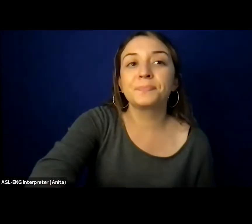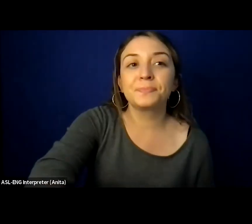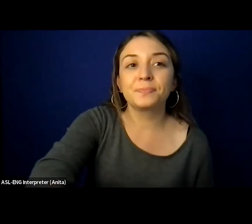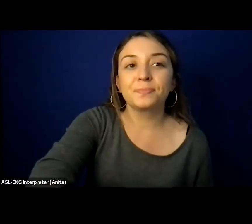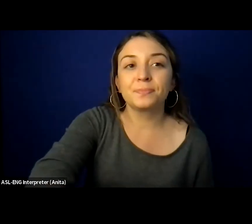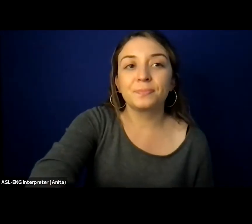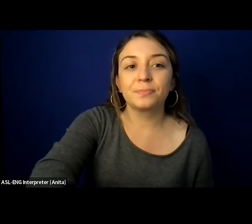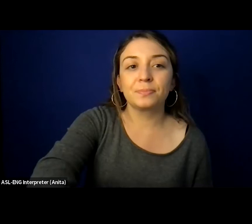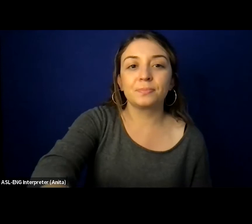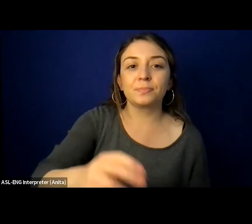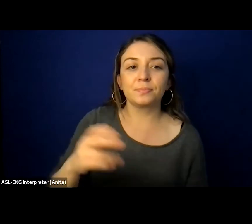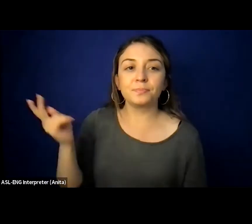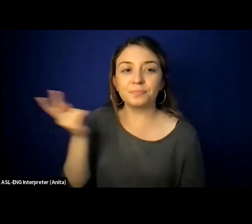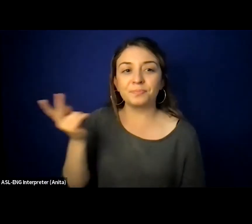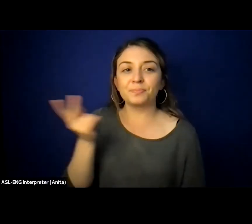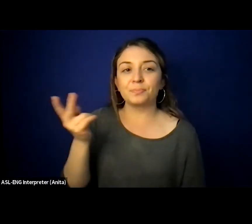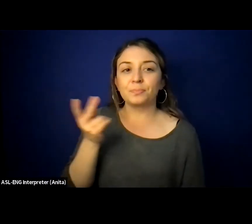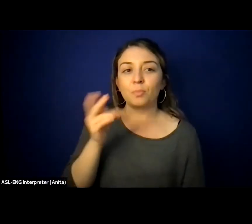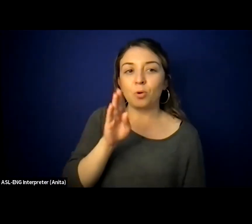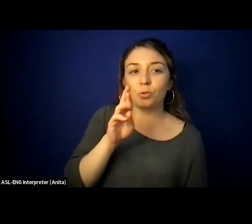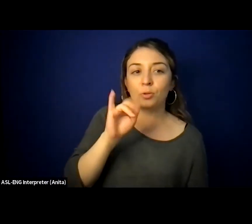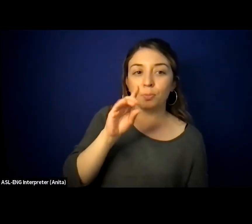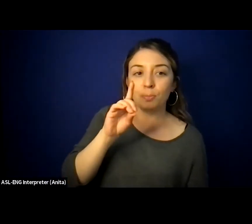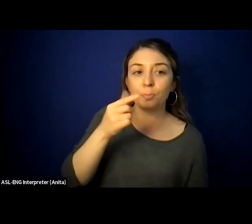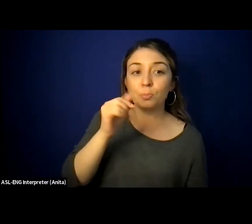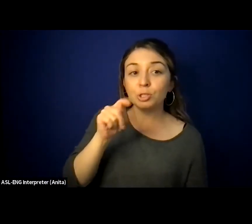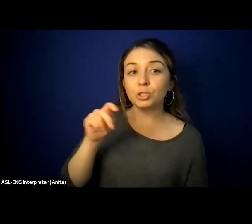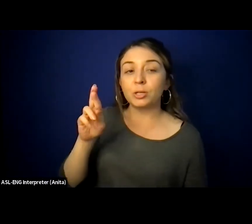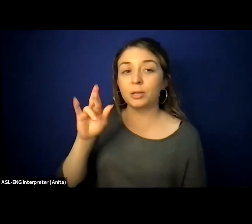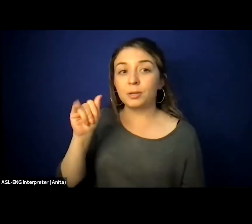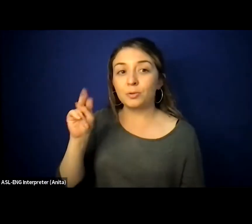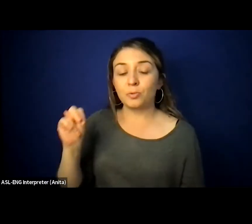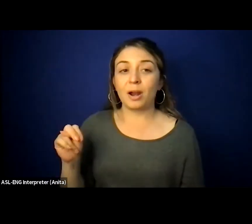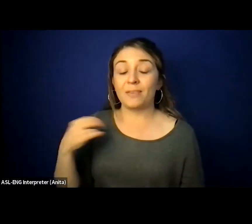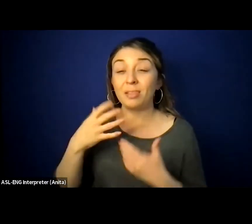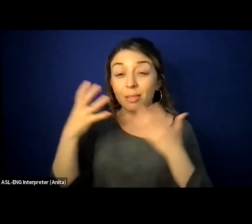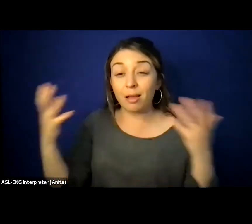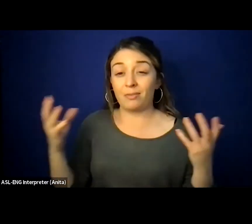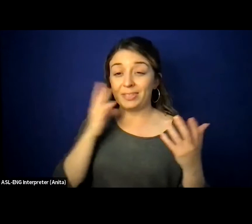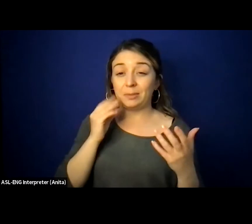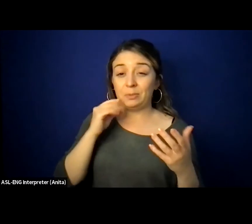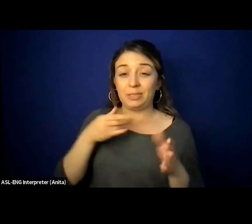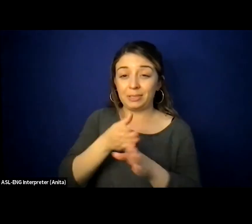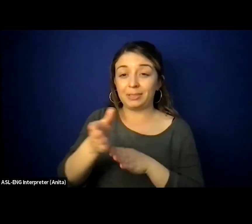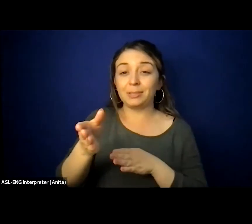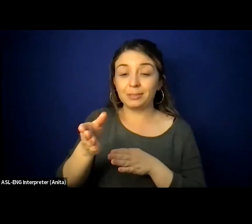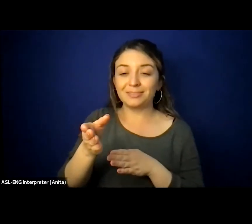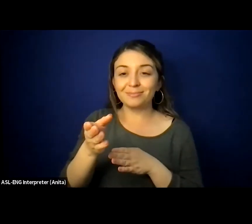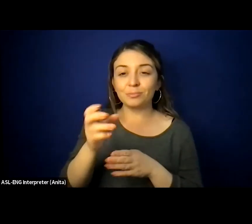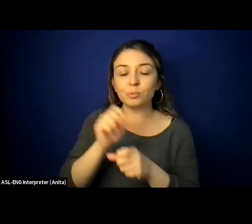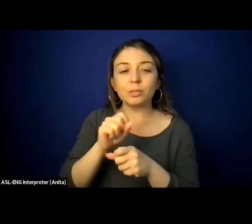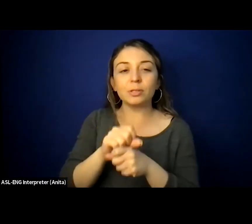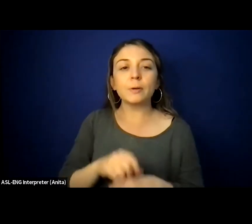Ryan are two people who have far more experience than me in the sector. And we're also one of